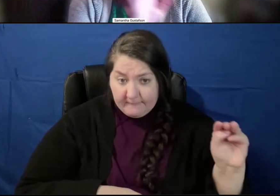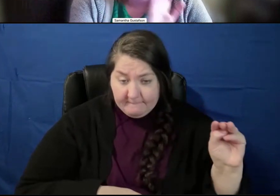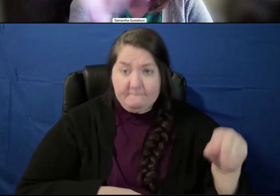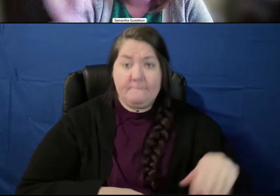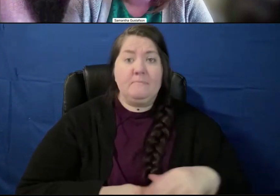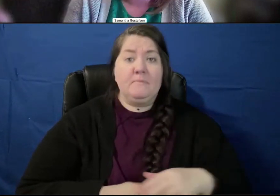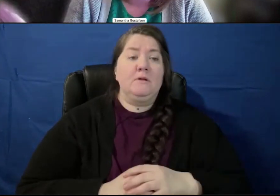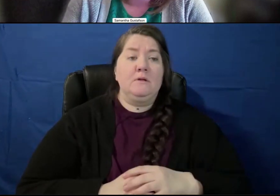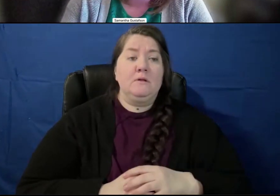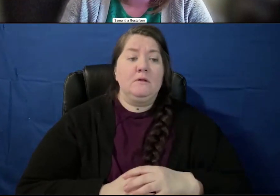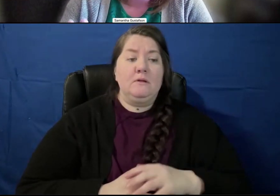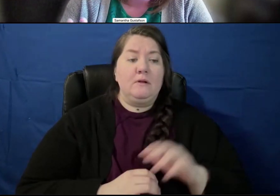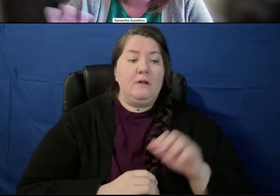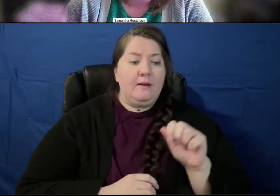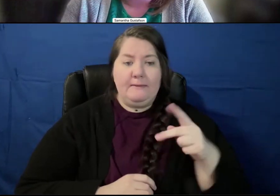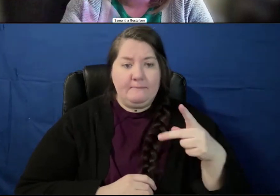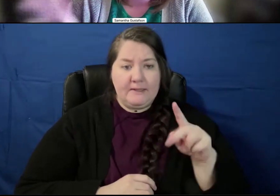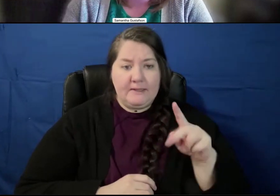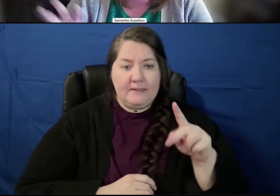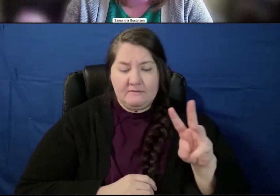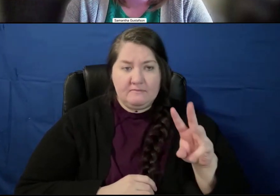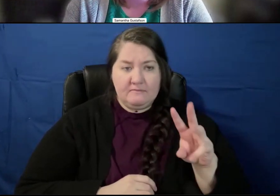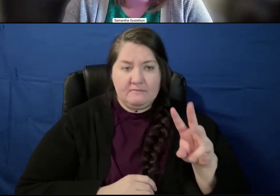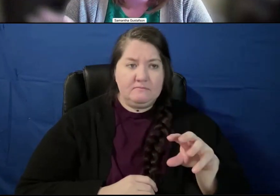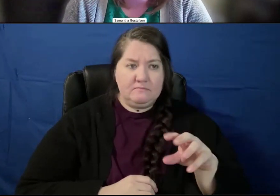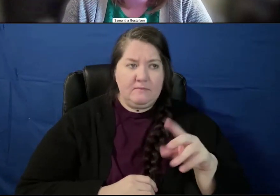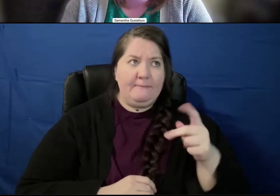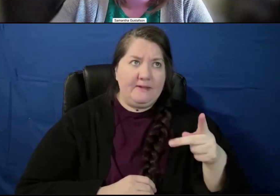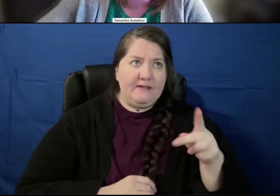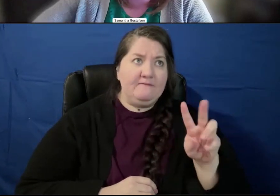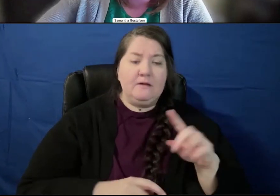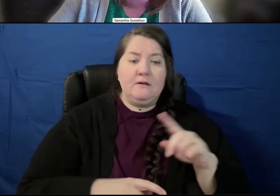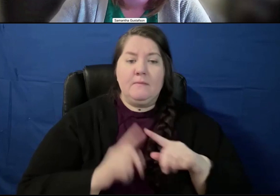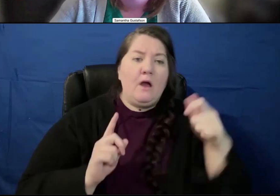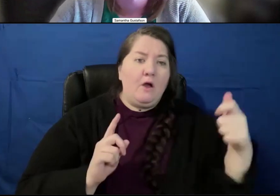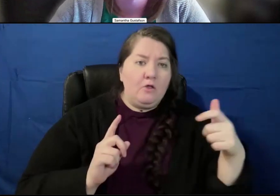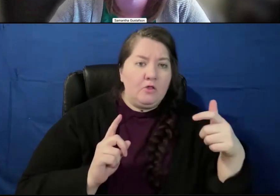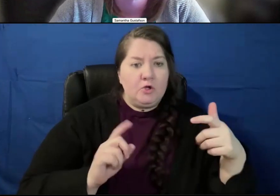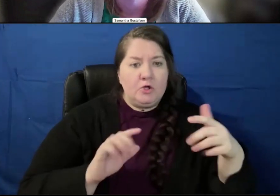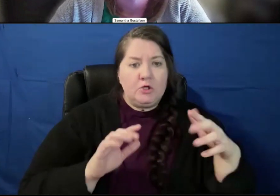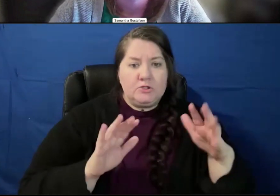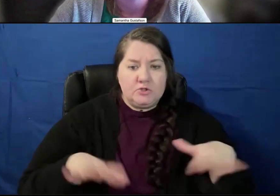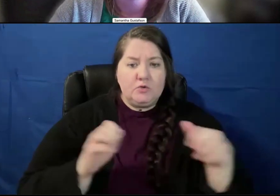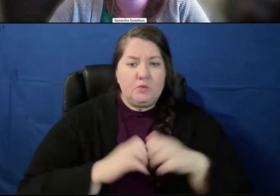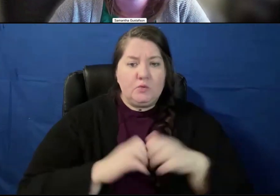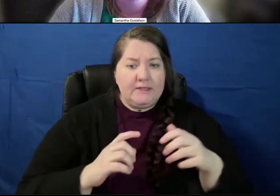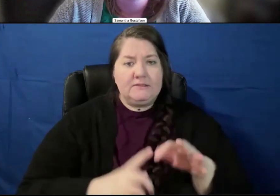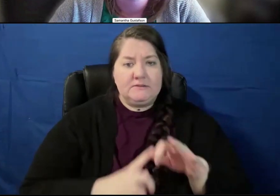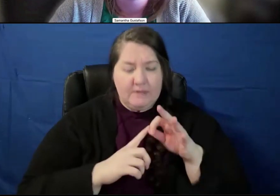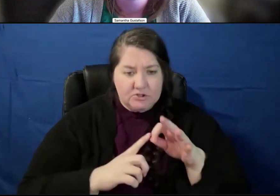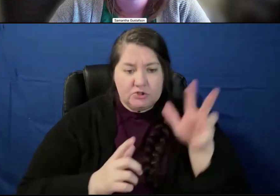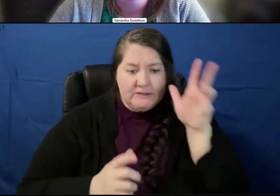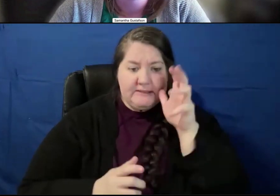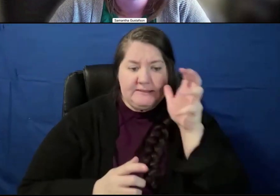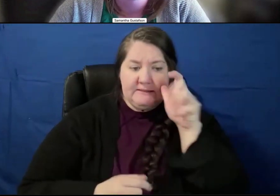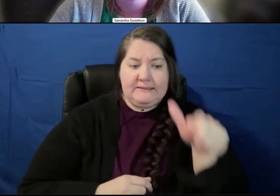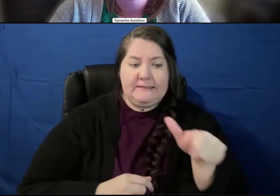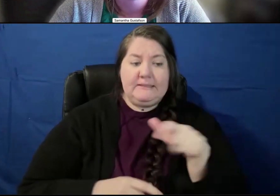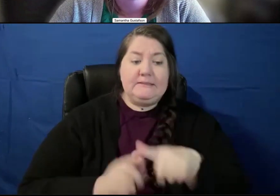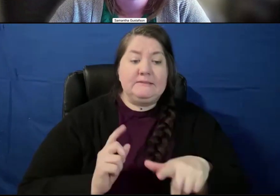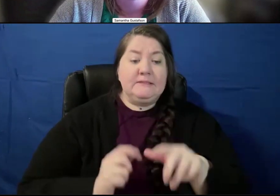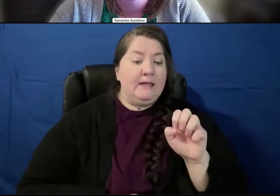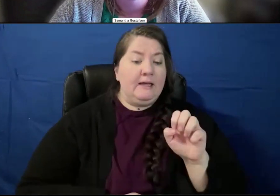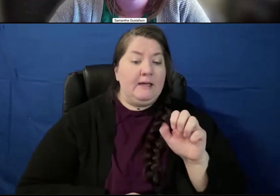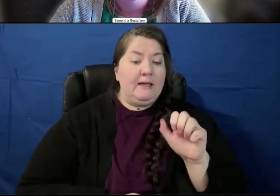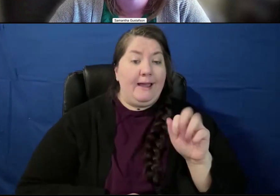not APD, but another group of children with special listening needs. Aaron Schaefer at University of North Texas is